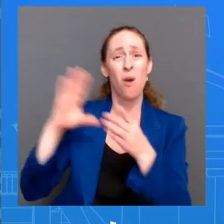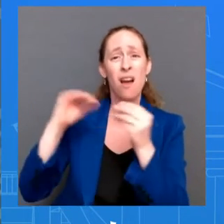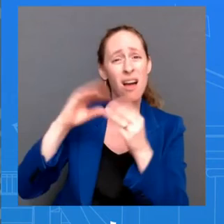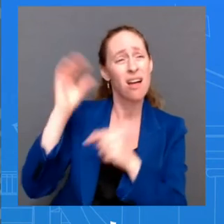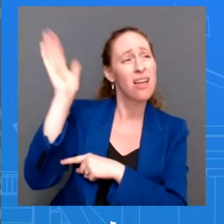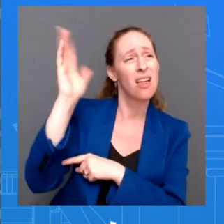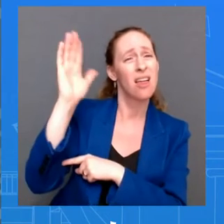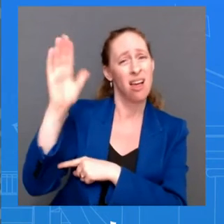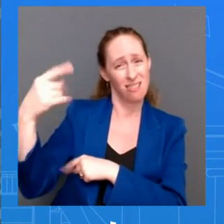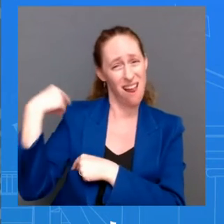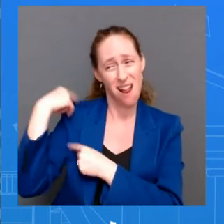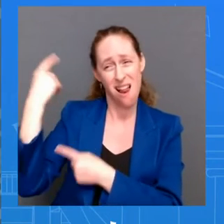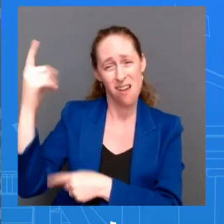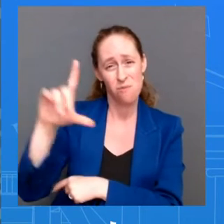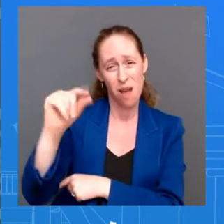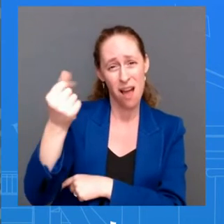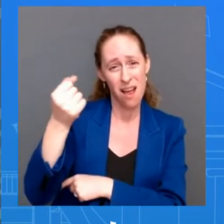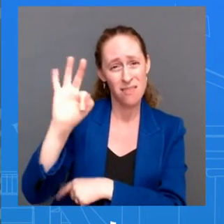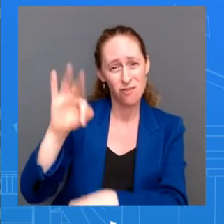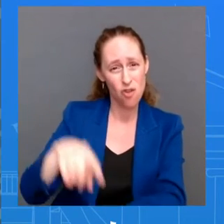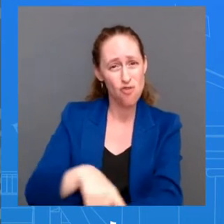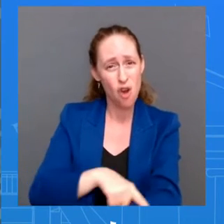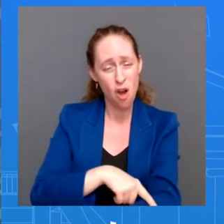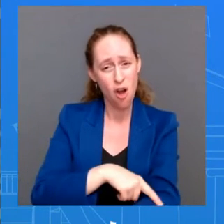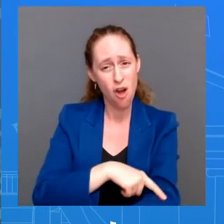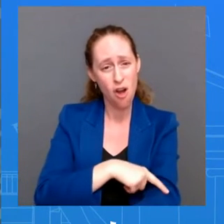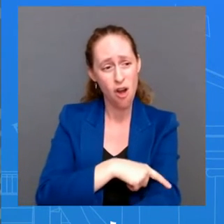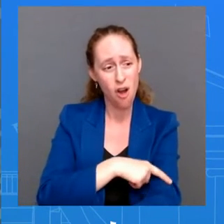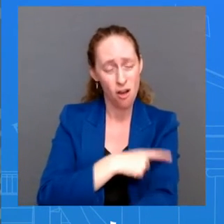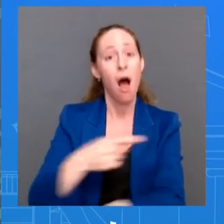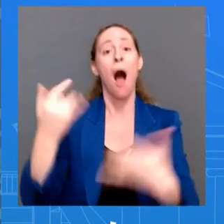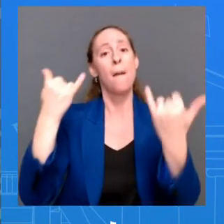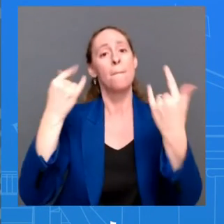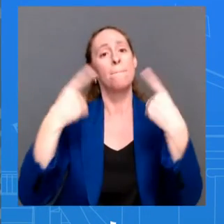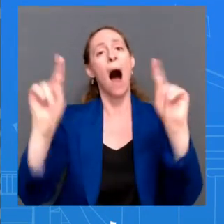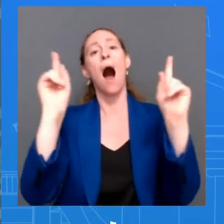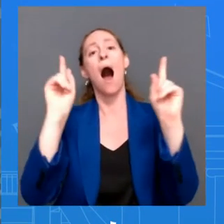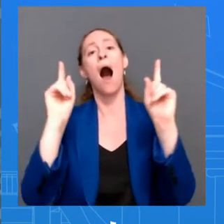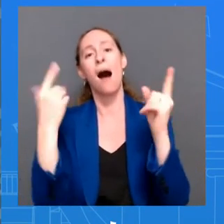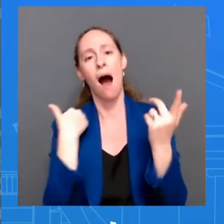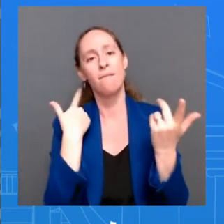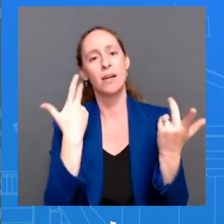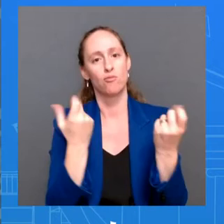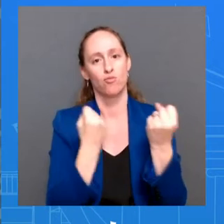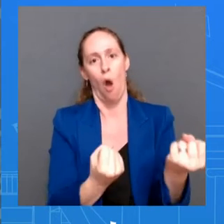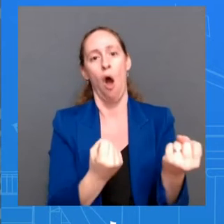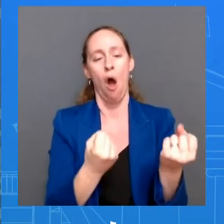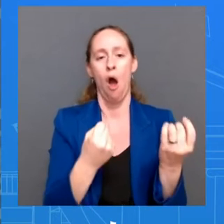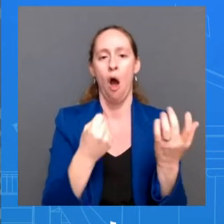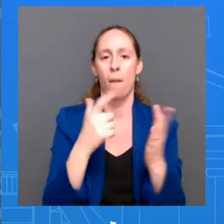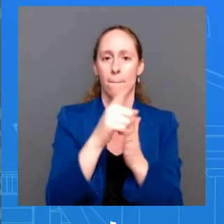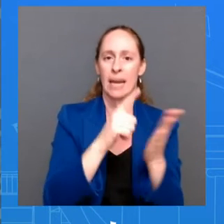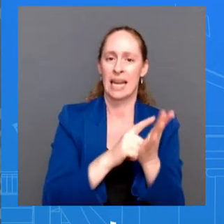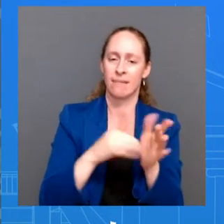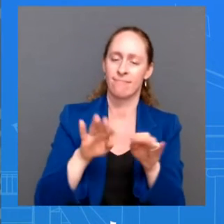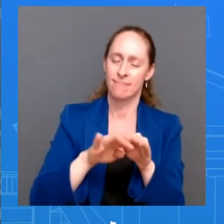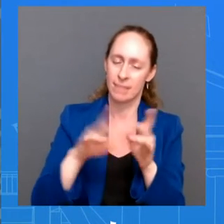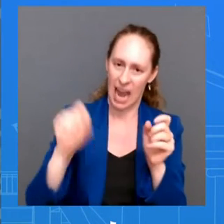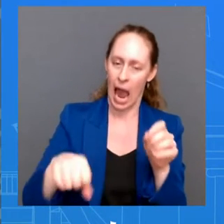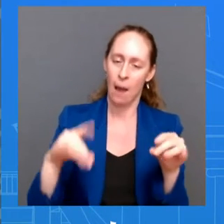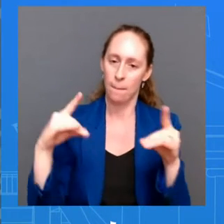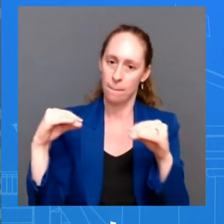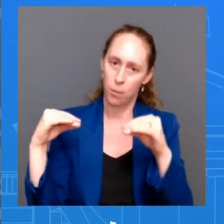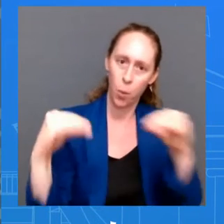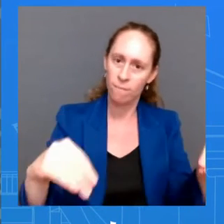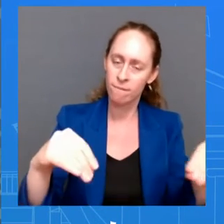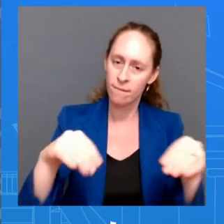president has taken bold actions for this past 18 months, and he will continue to do that. It doesn't end here. He'll continue to take action